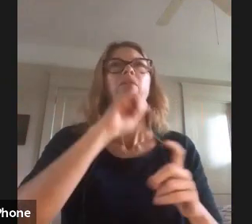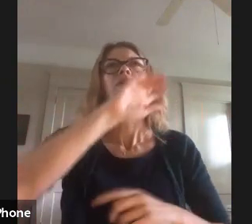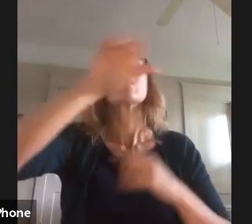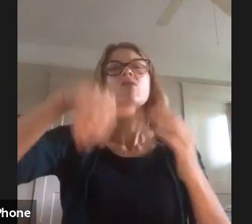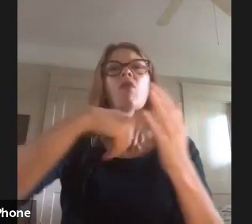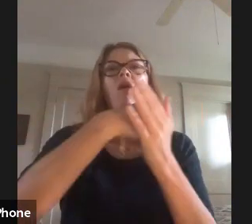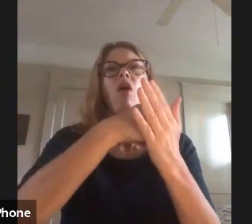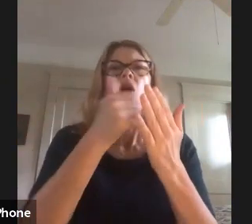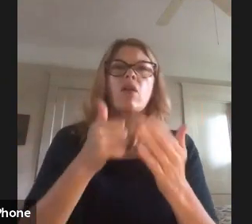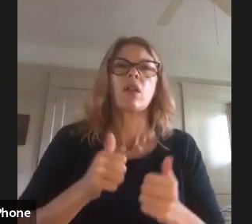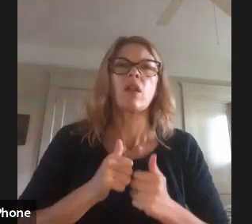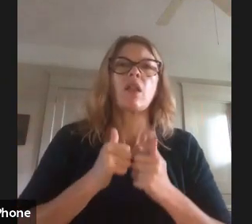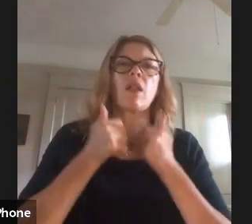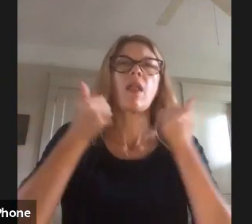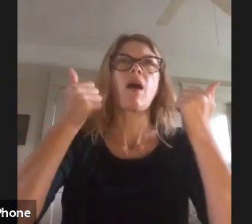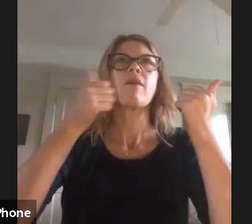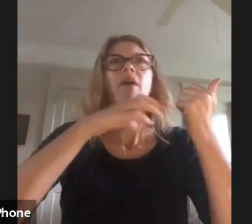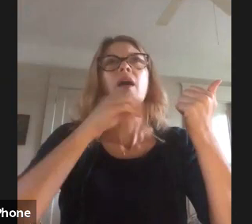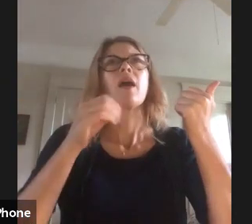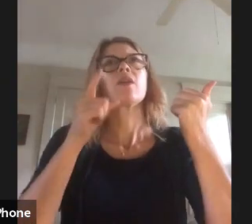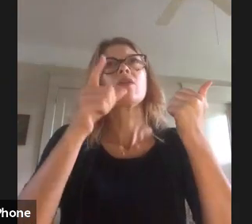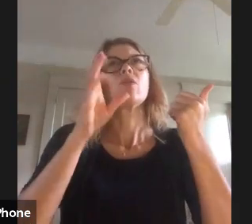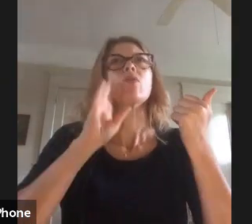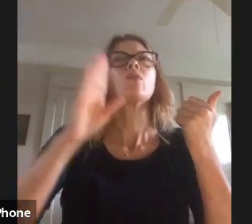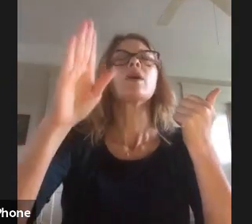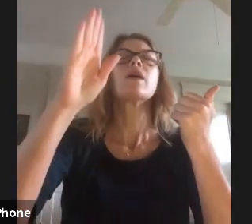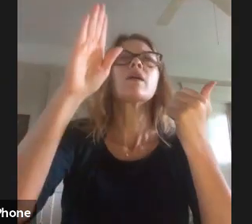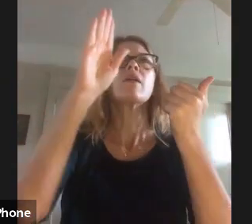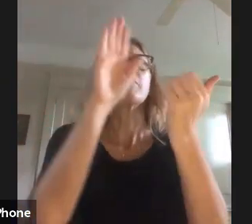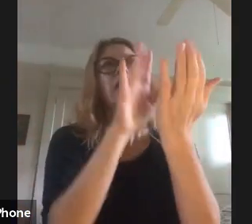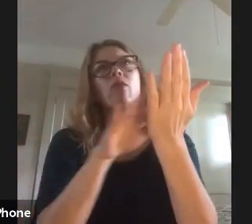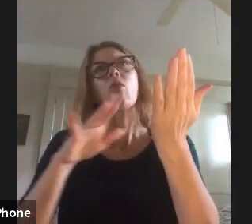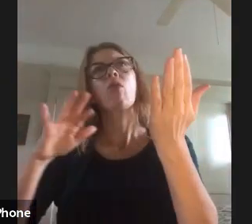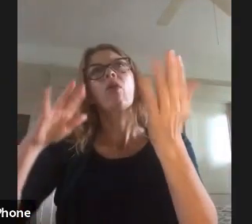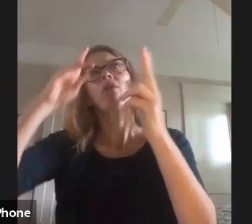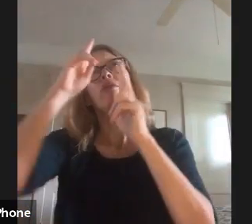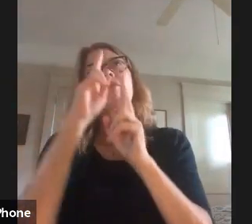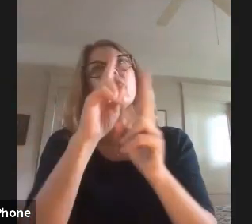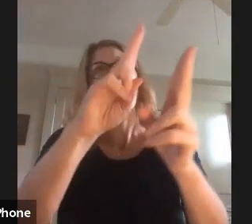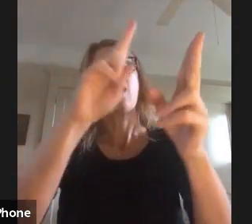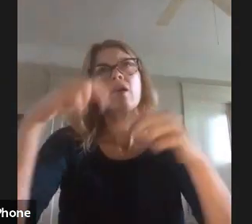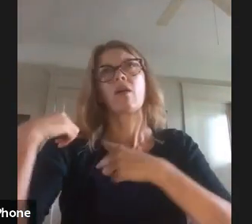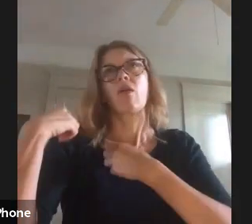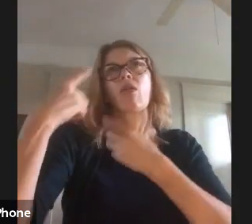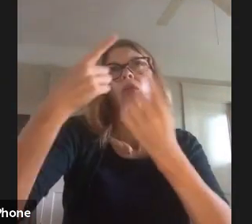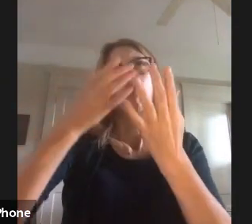life, and to be glorified through all the